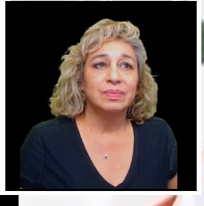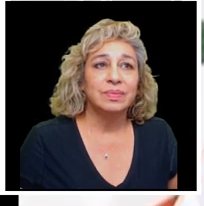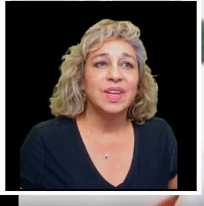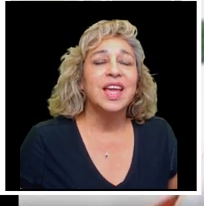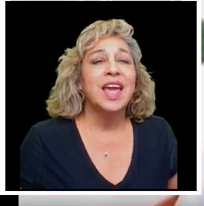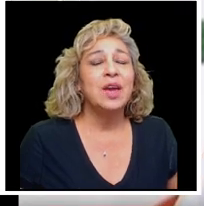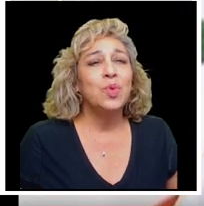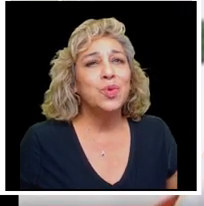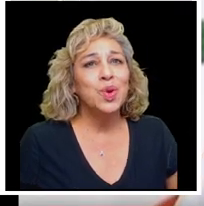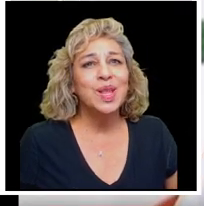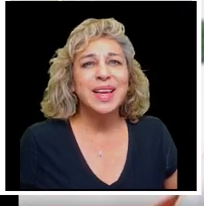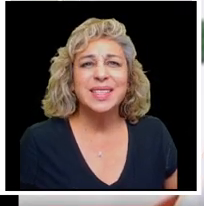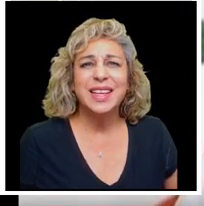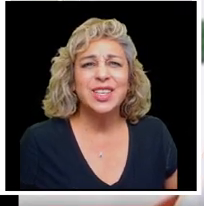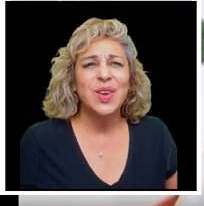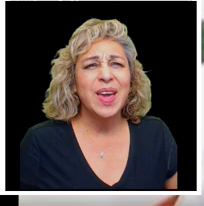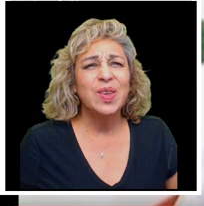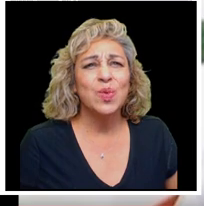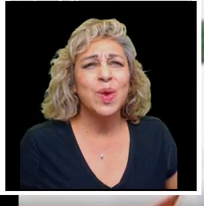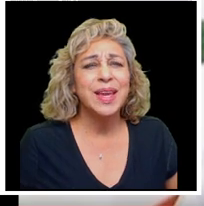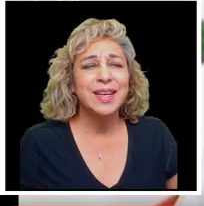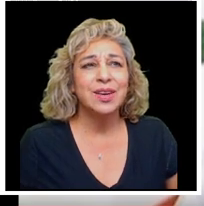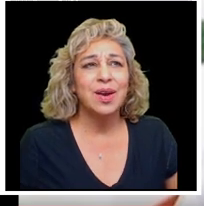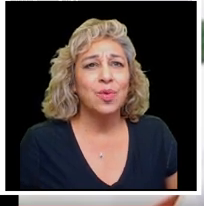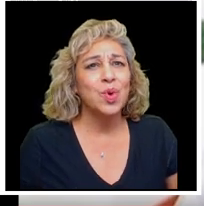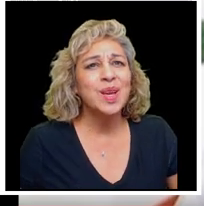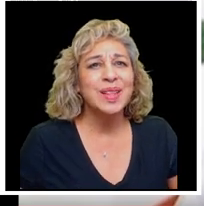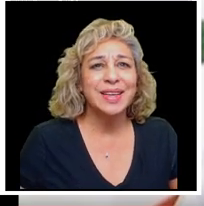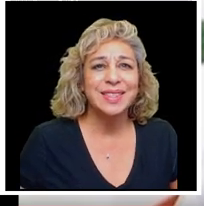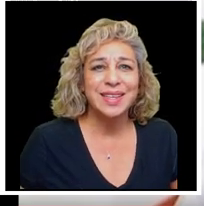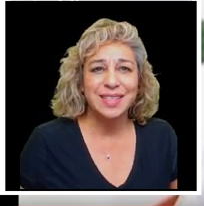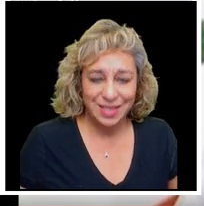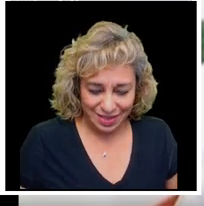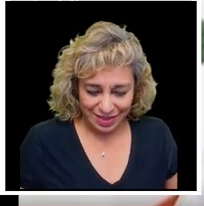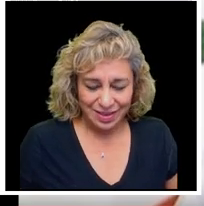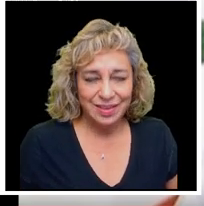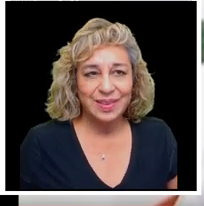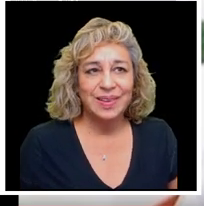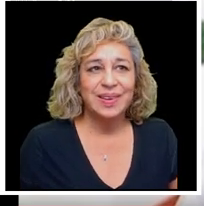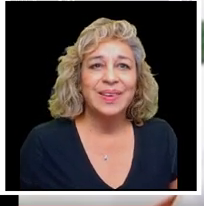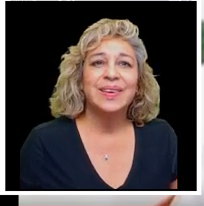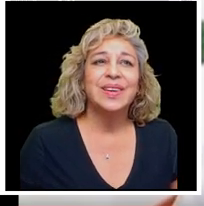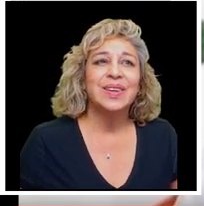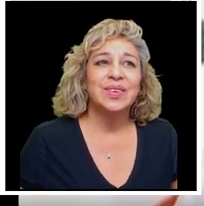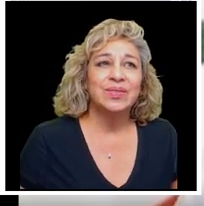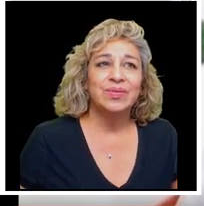and we realized that together we can realize this